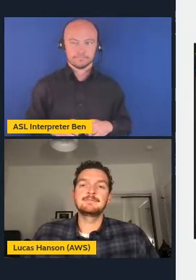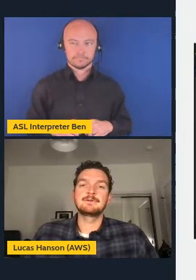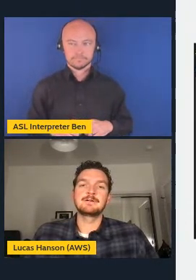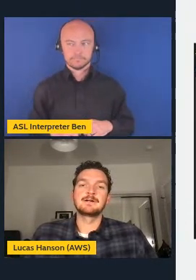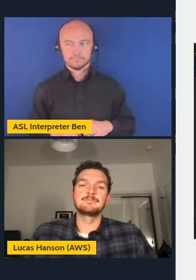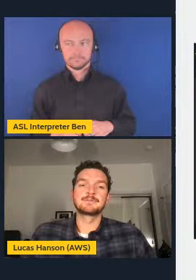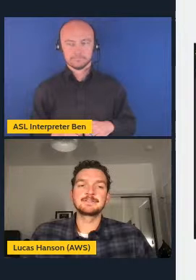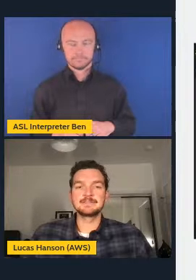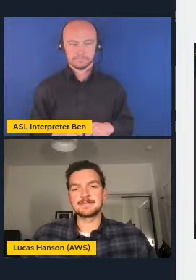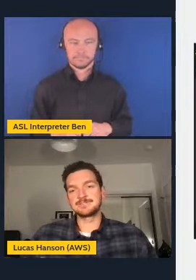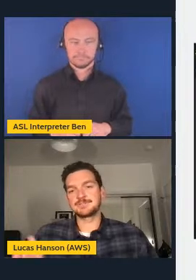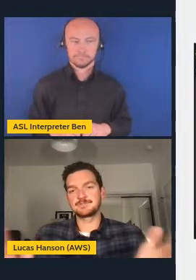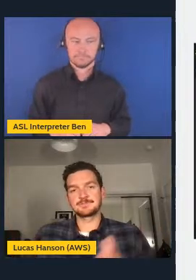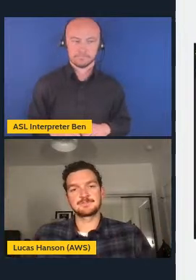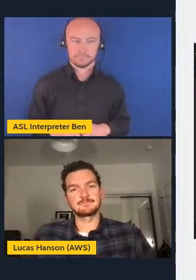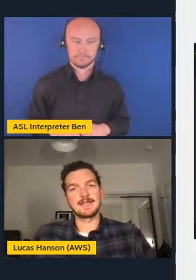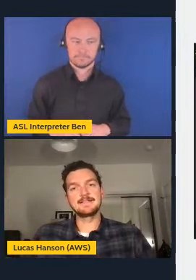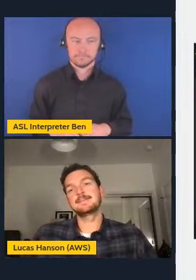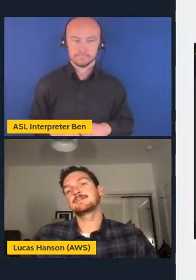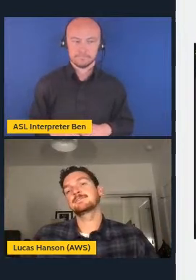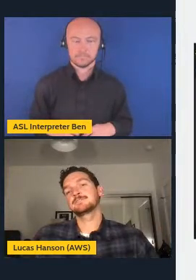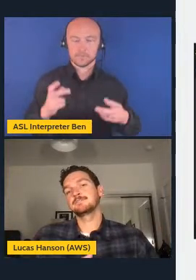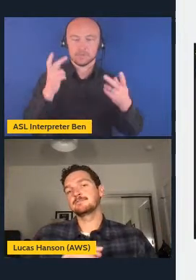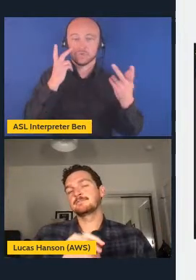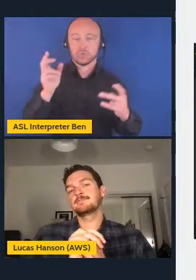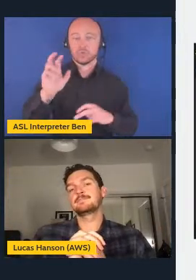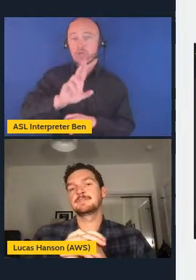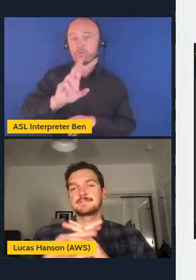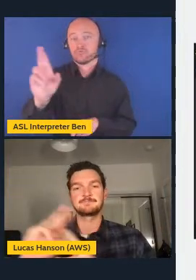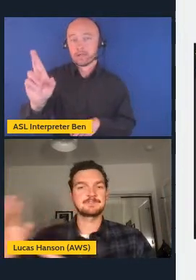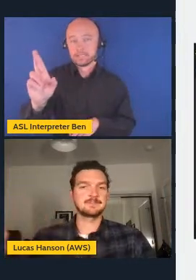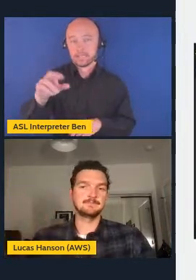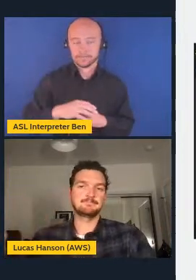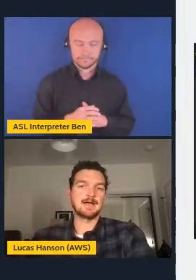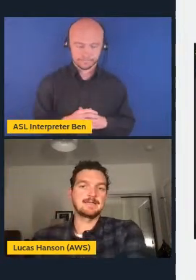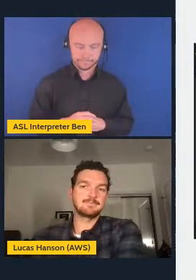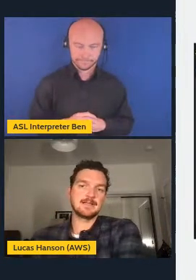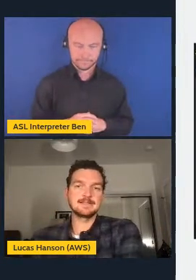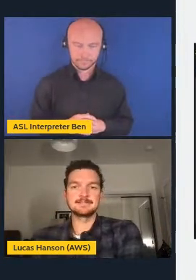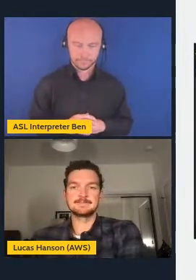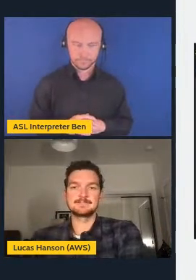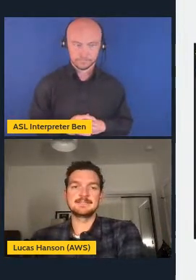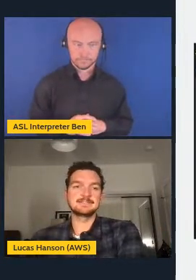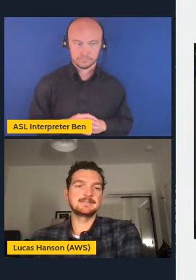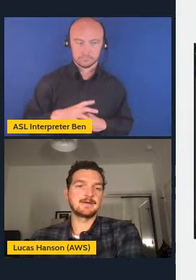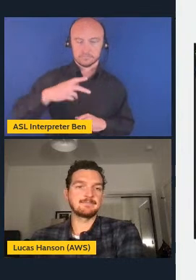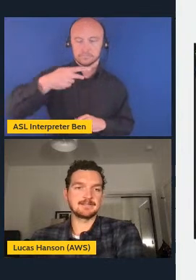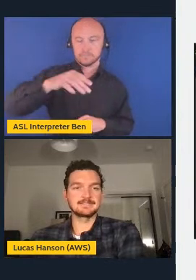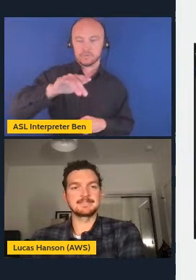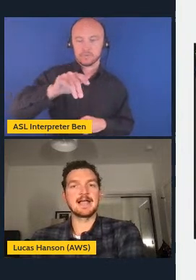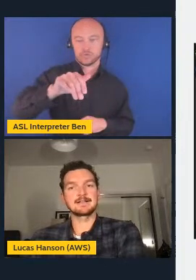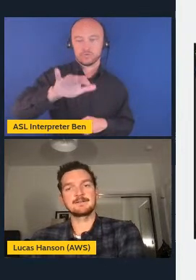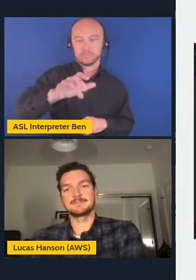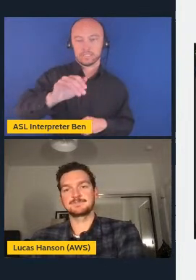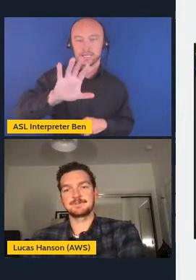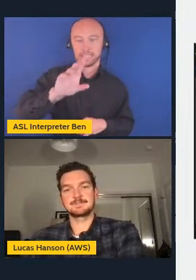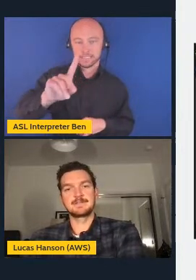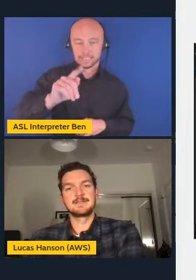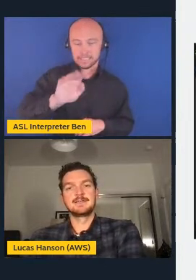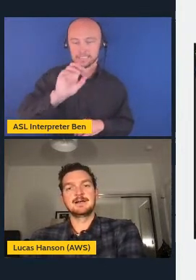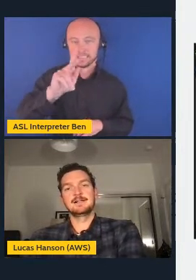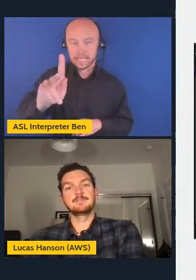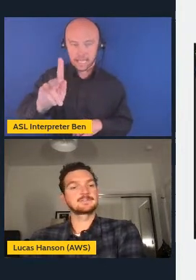maybe I'll bring the attention towards the right here. So this is what the CI/CD pipeline stack